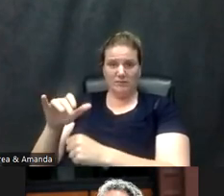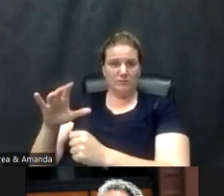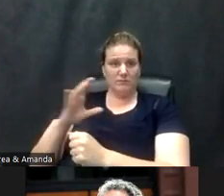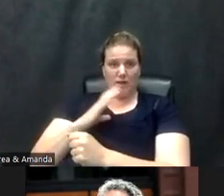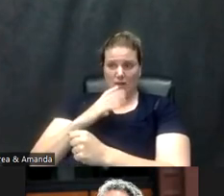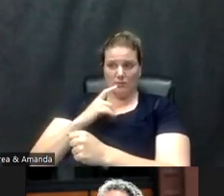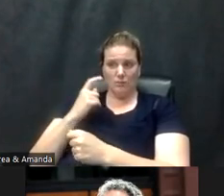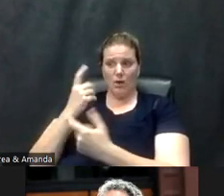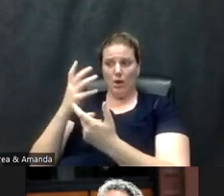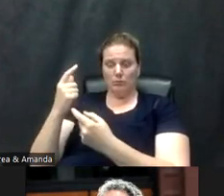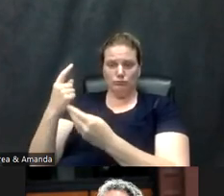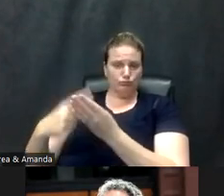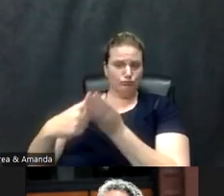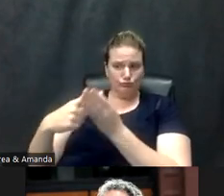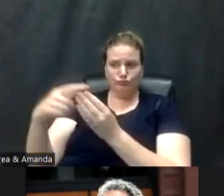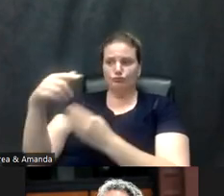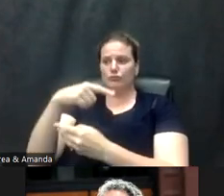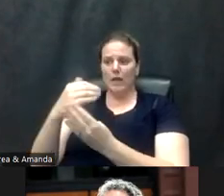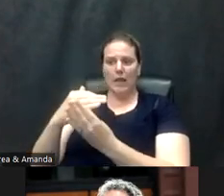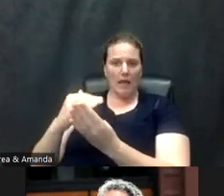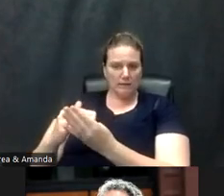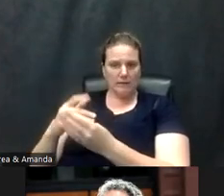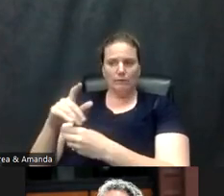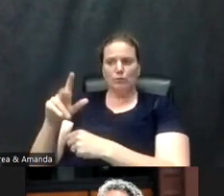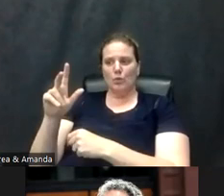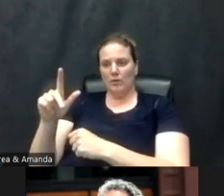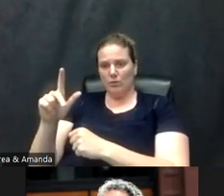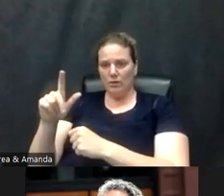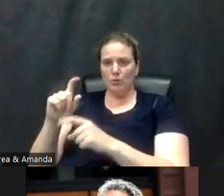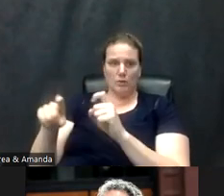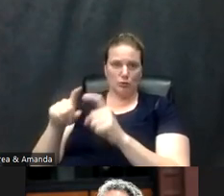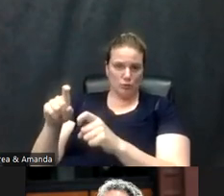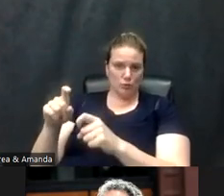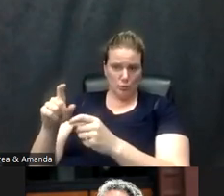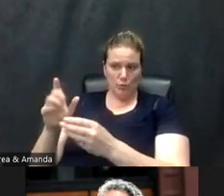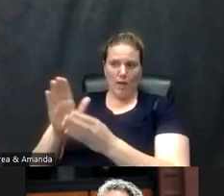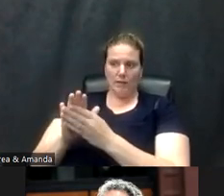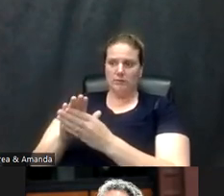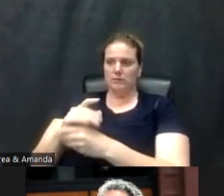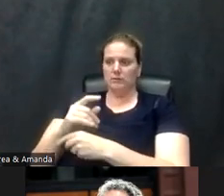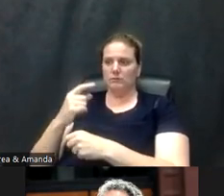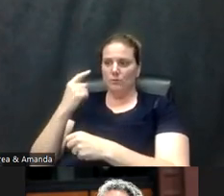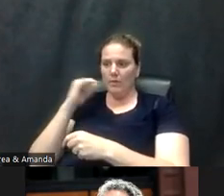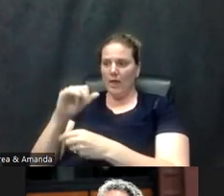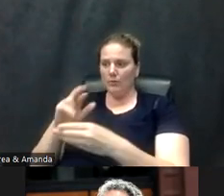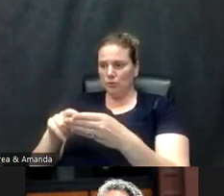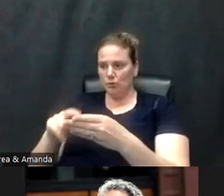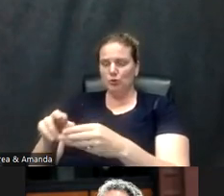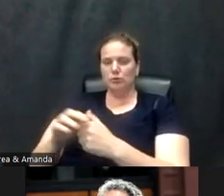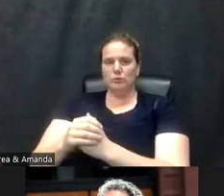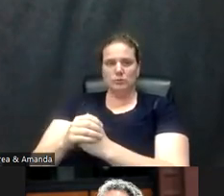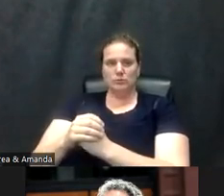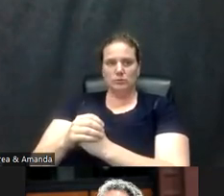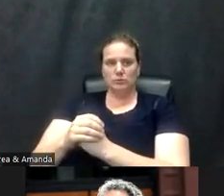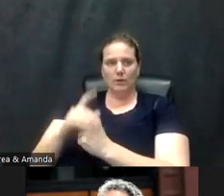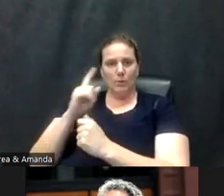already circulated for me to circulate the list of the 23 questions we're asking when we're doing the research and plus the 3 we're hoping to